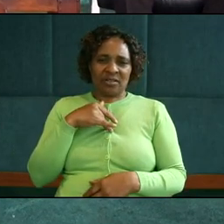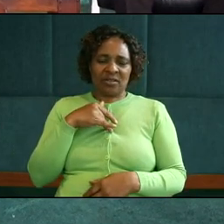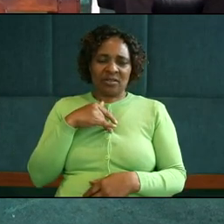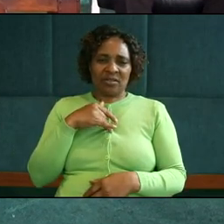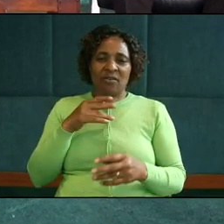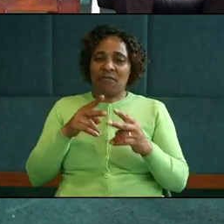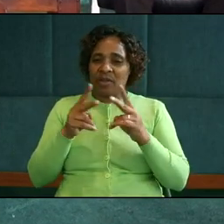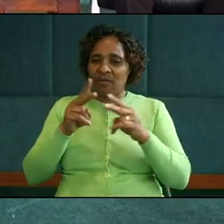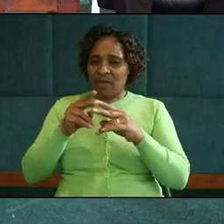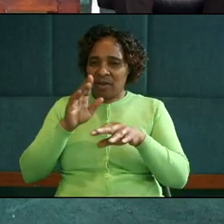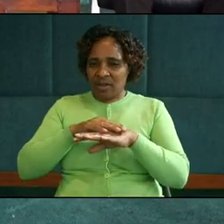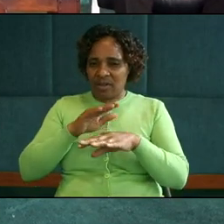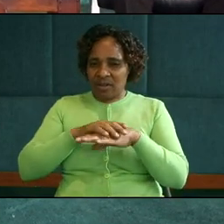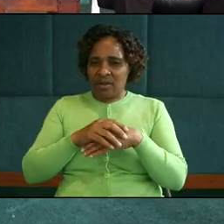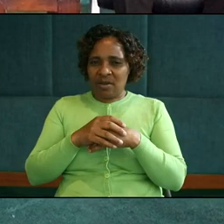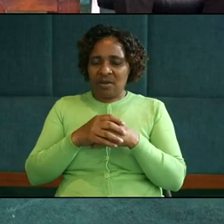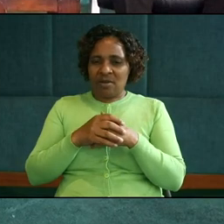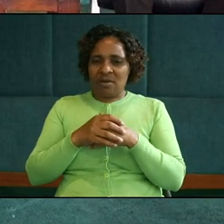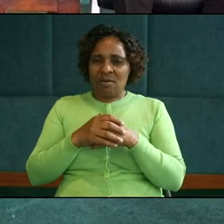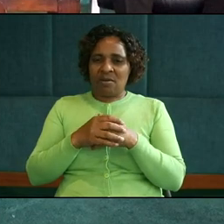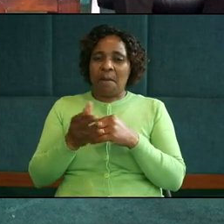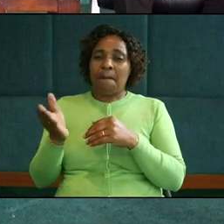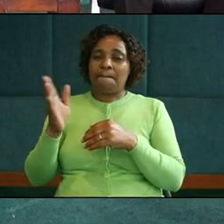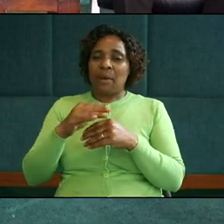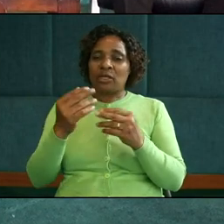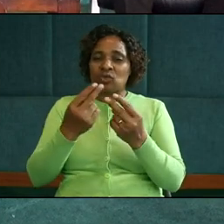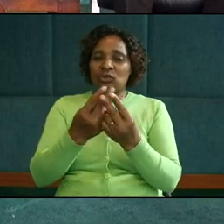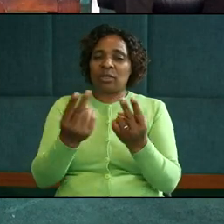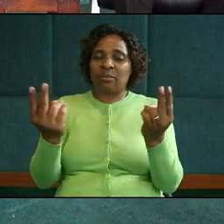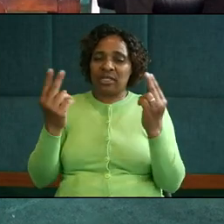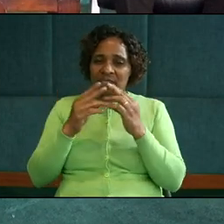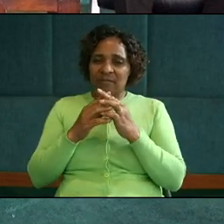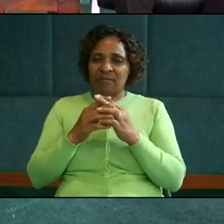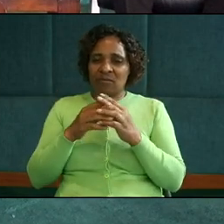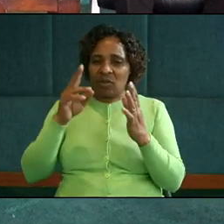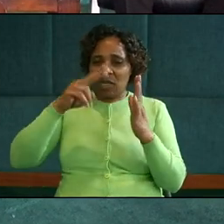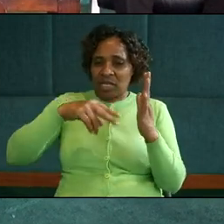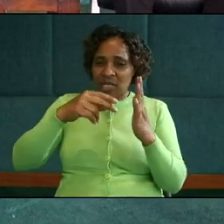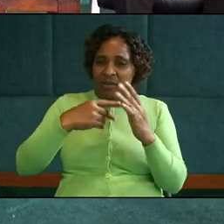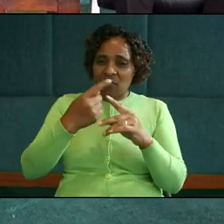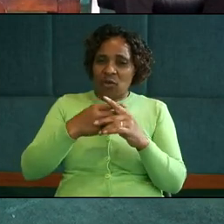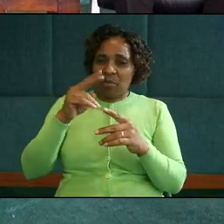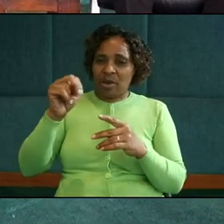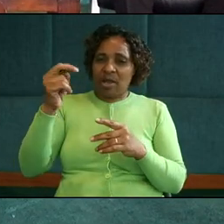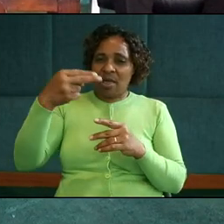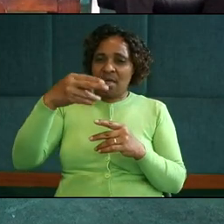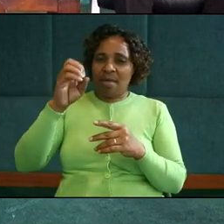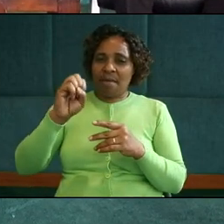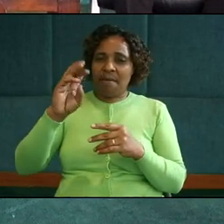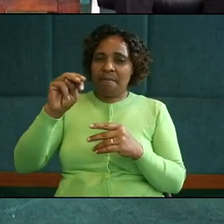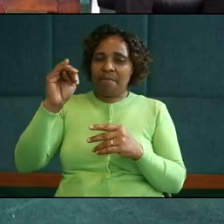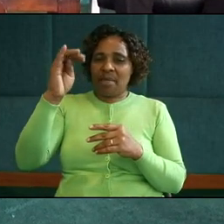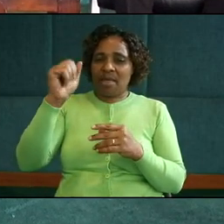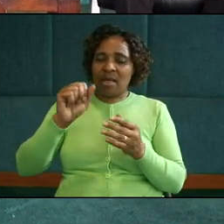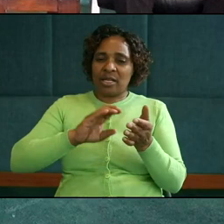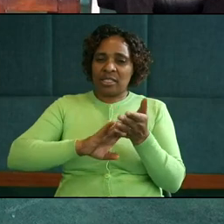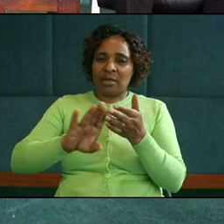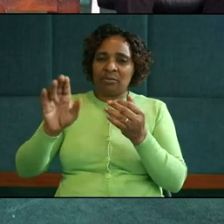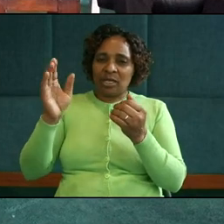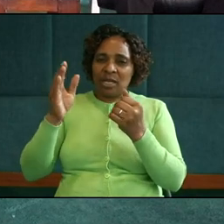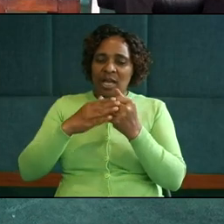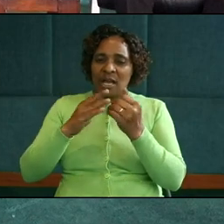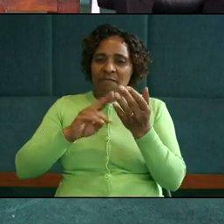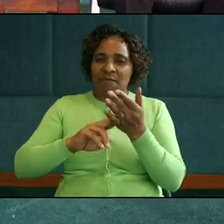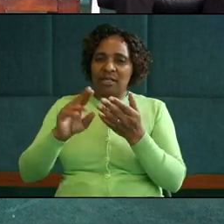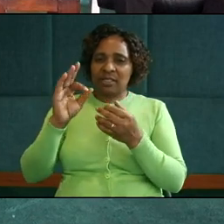That's a very good one. Seth, coming back to the punchlines, please read for us from the book of Nehemiah chapter 9, verse 31. Nehemiah